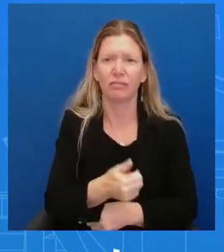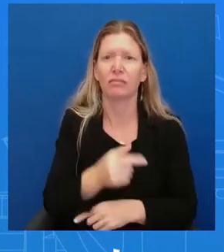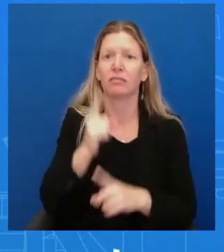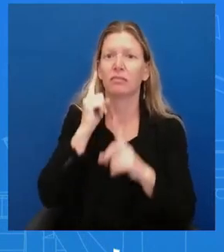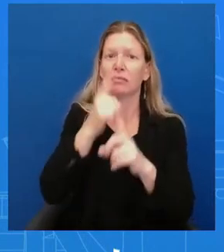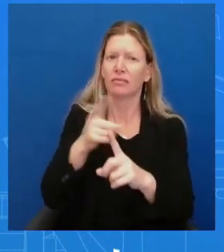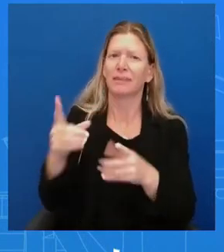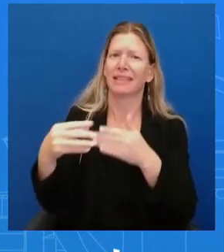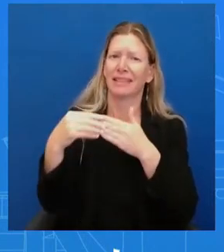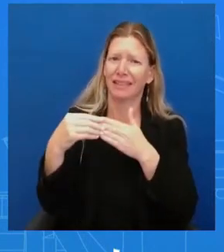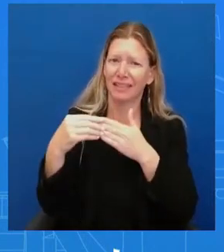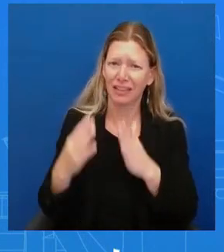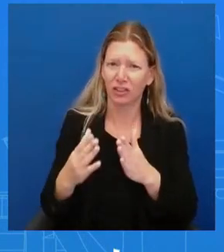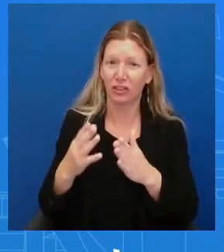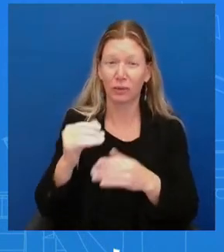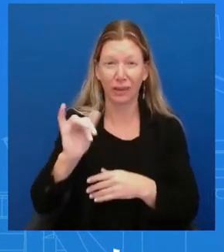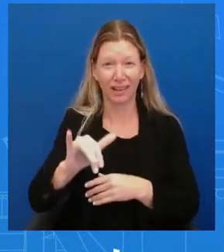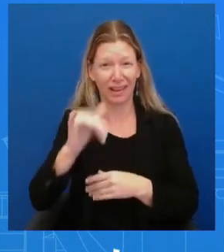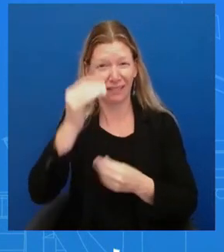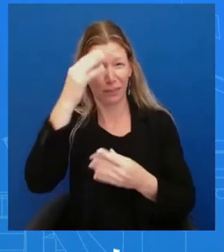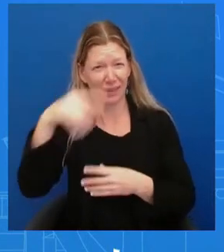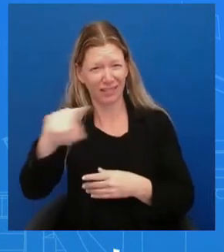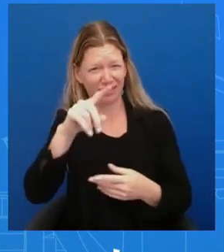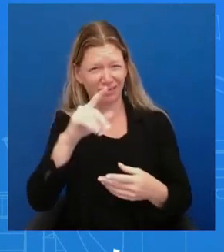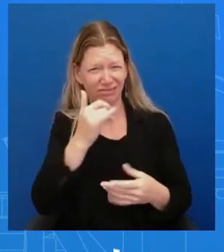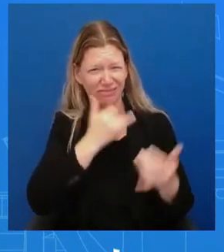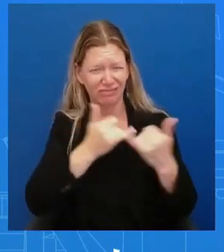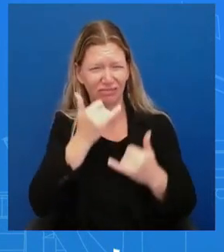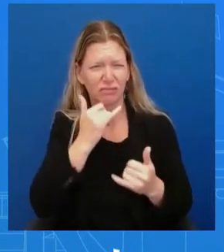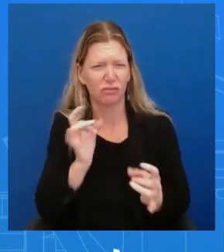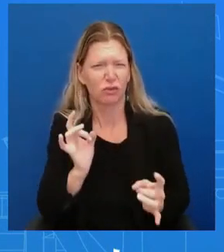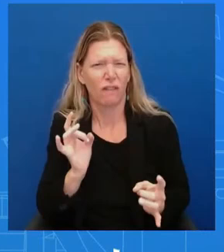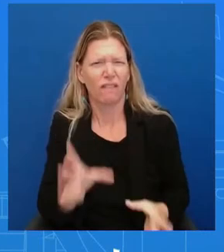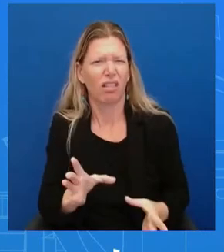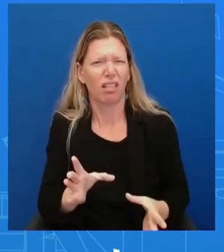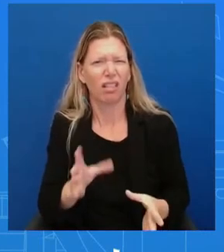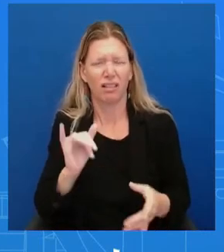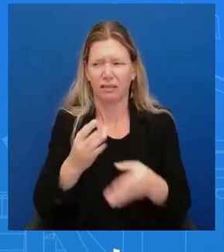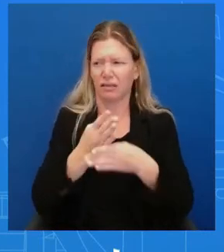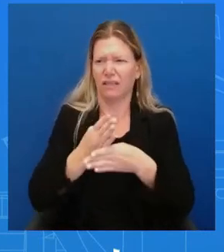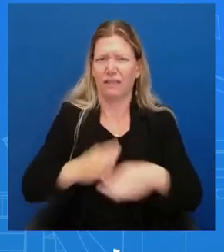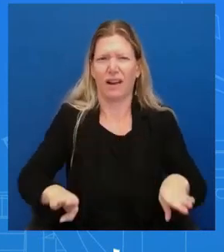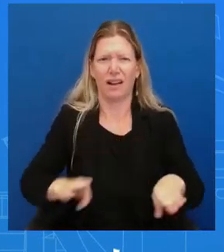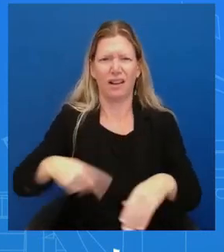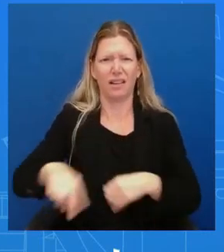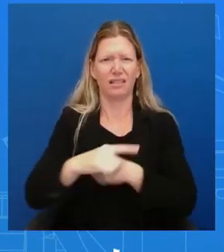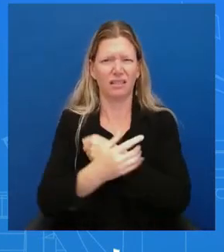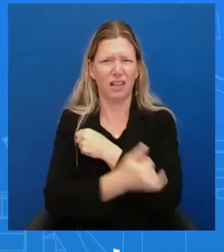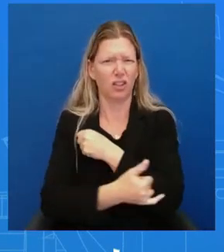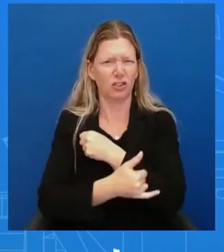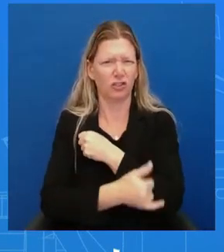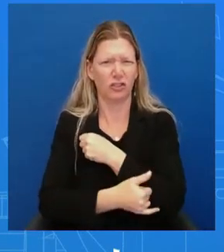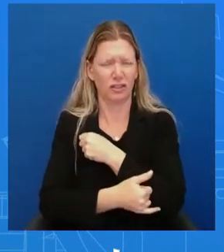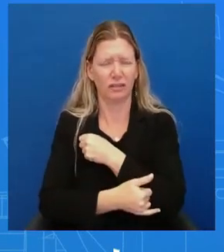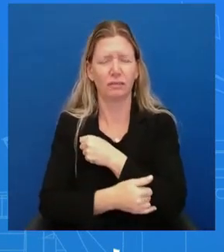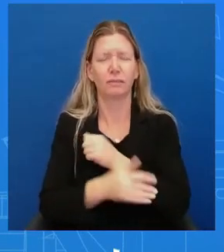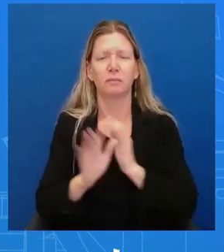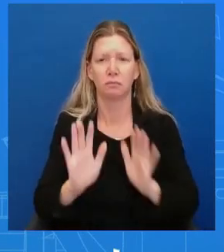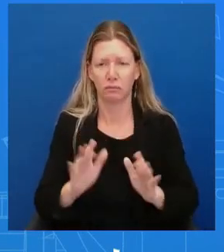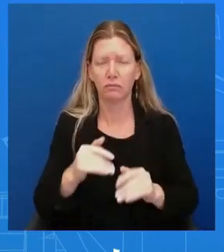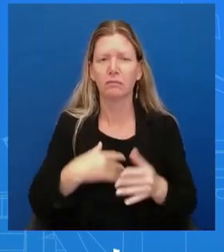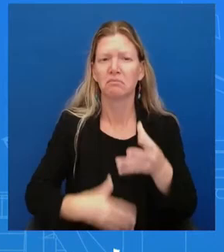it's bad. And it is dividing, it is caused to divide us. And I want to say one more quote. This is what Politico